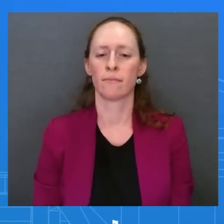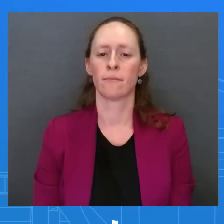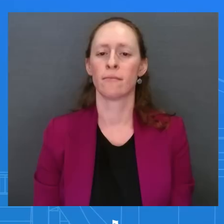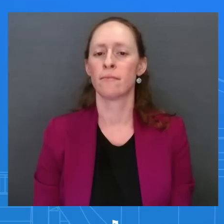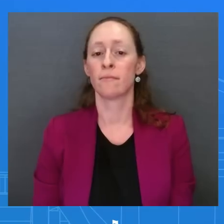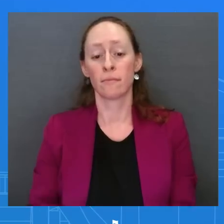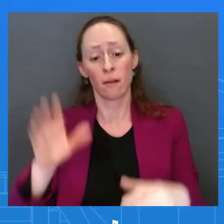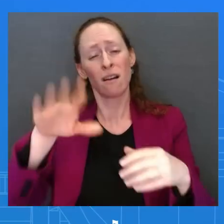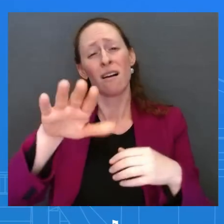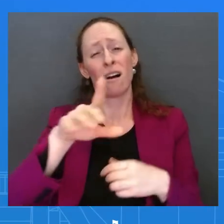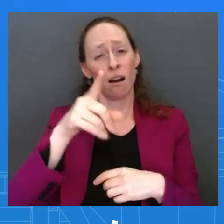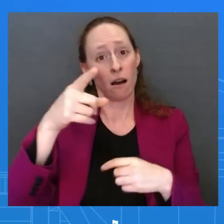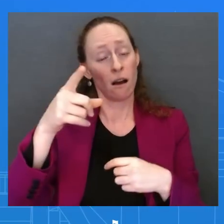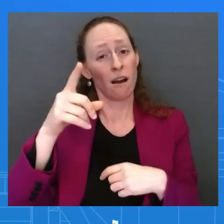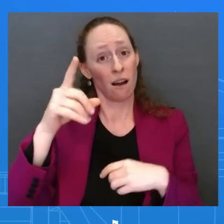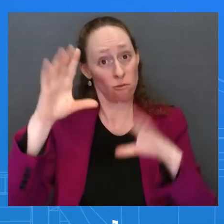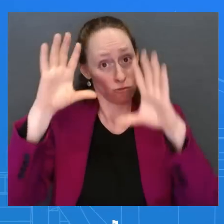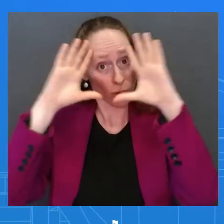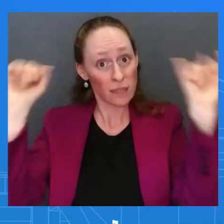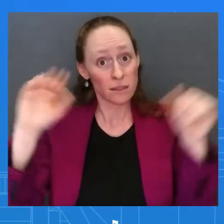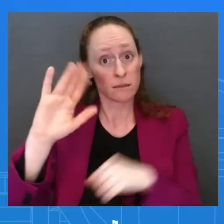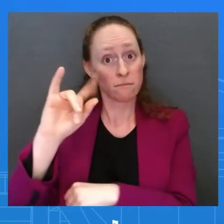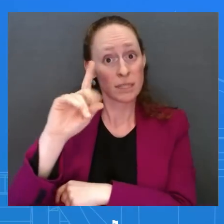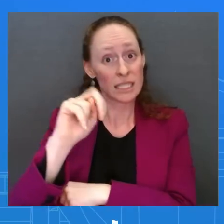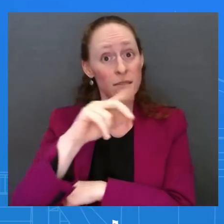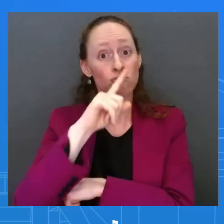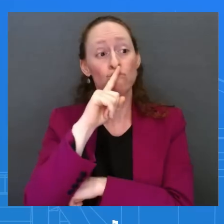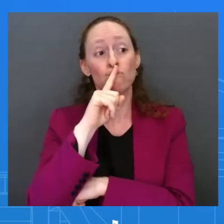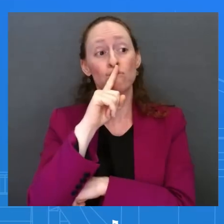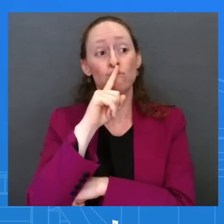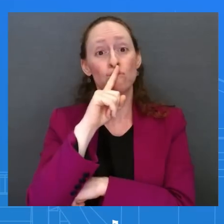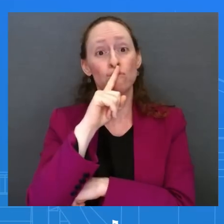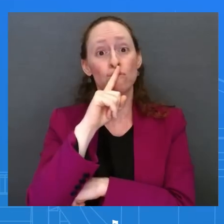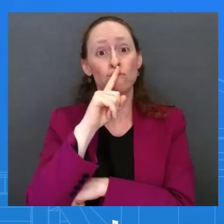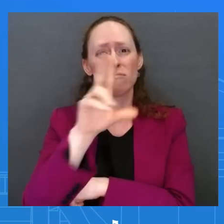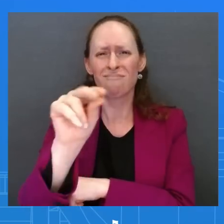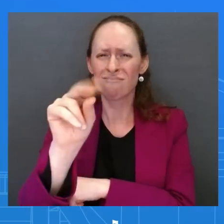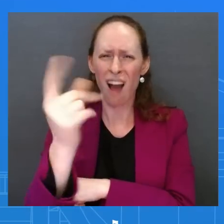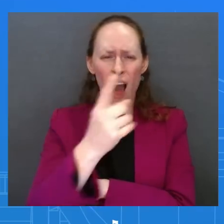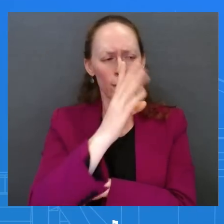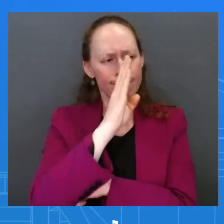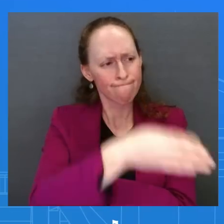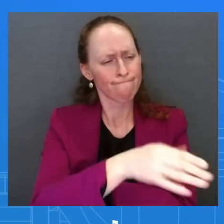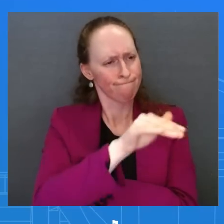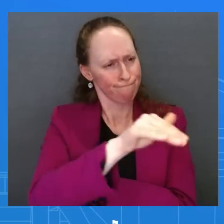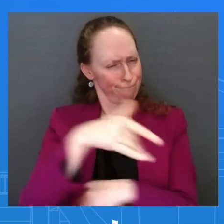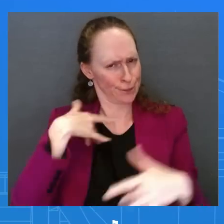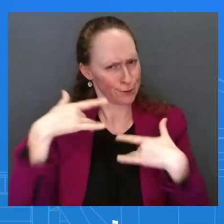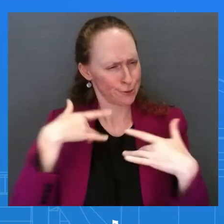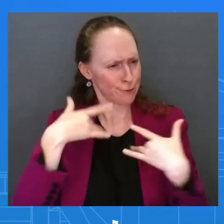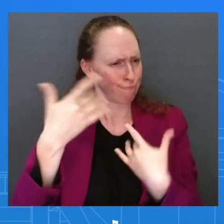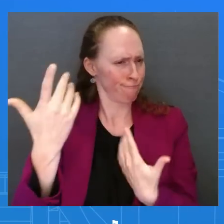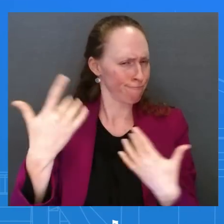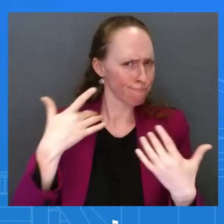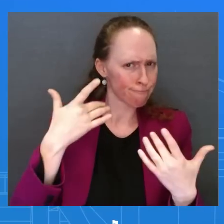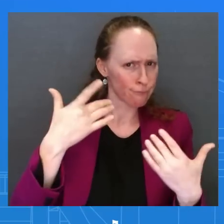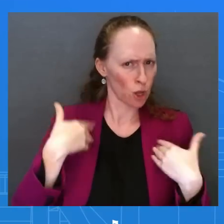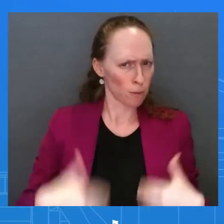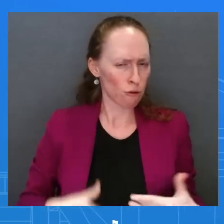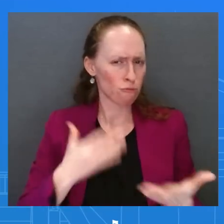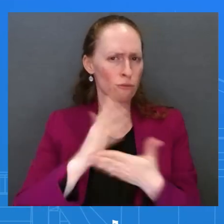human rights. He has done that throughout the past 2 years and through his career as a vice president, certainly as a senator. Not going to get into